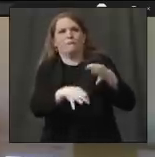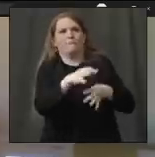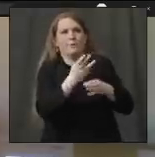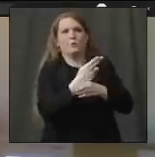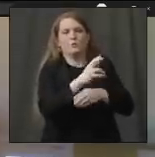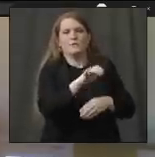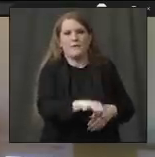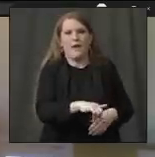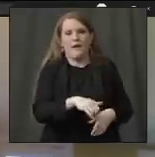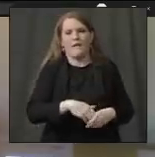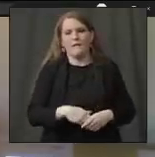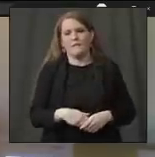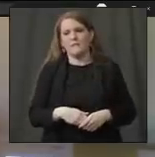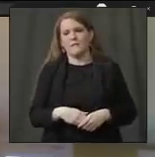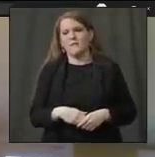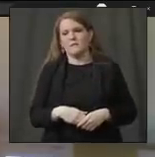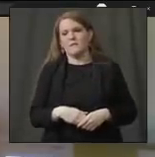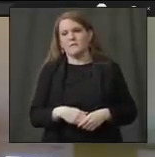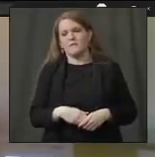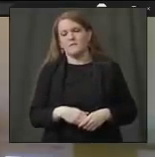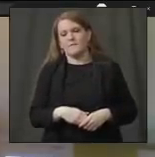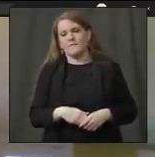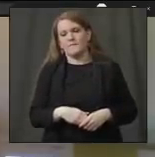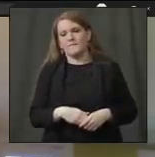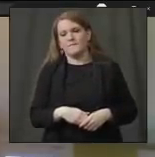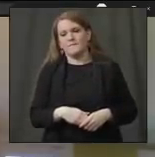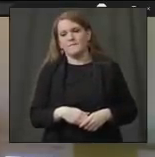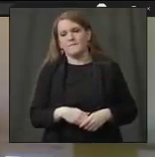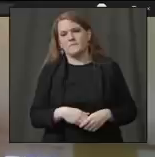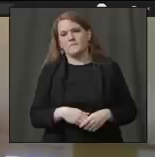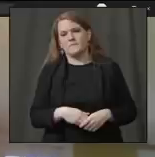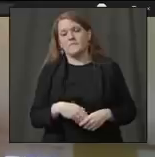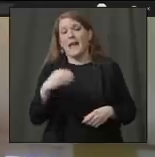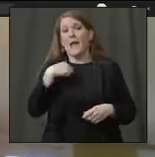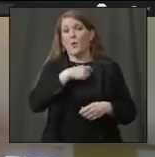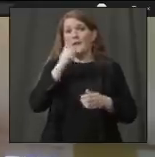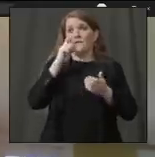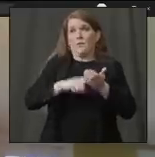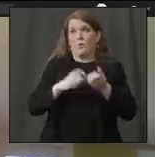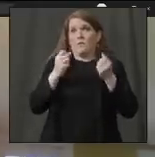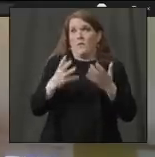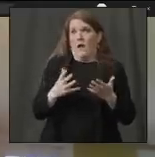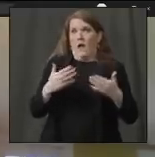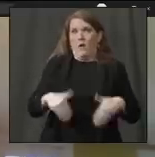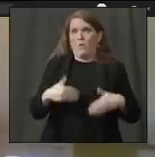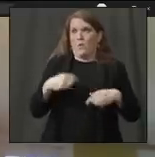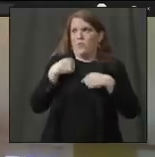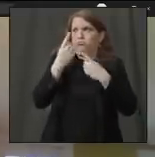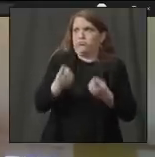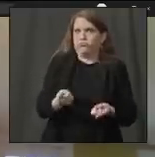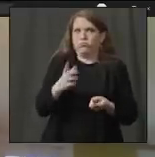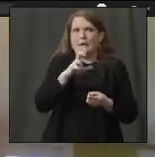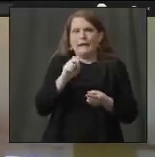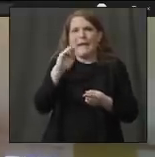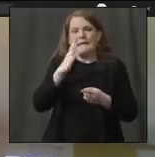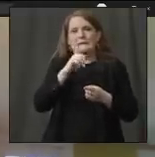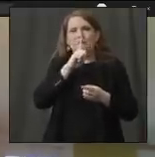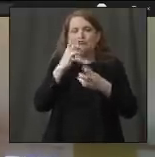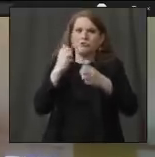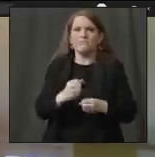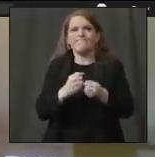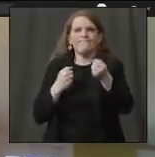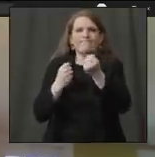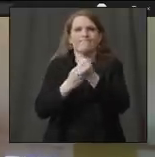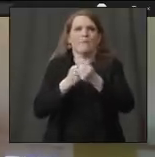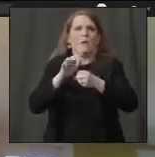to their communities and supporting these local businesses, which has been great. And to that effect, we created,